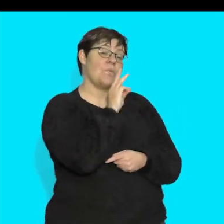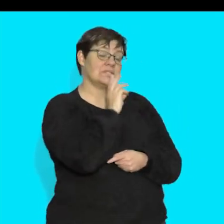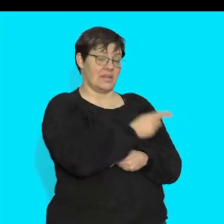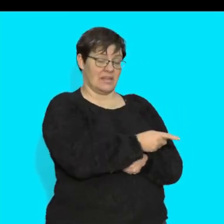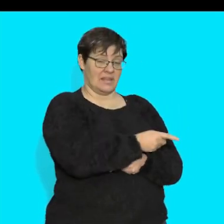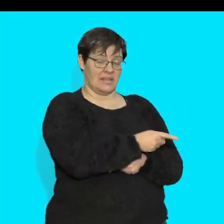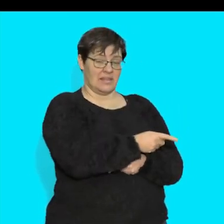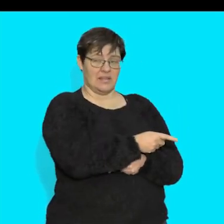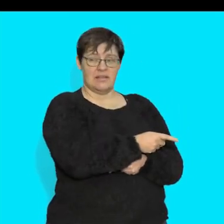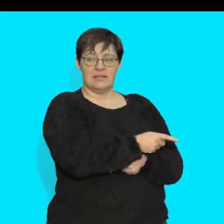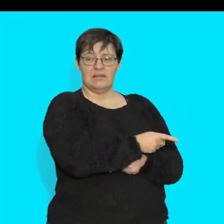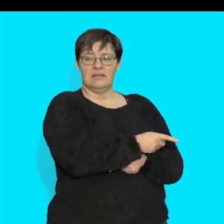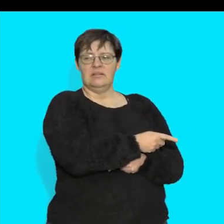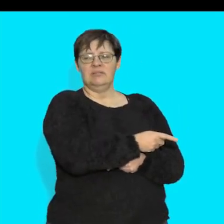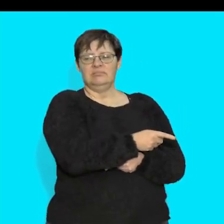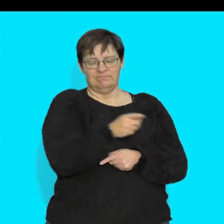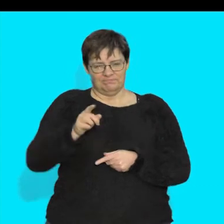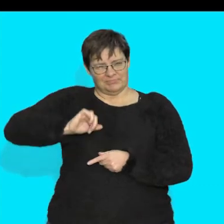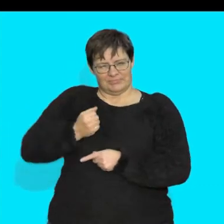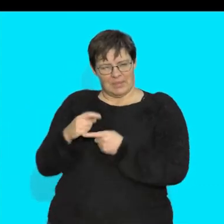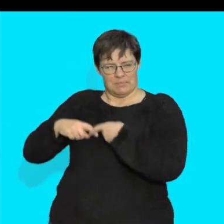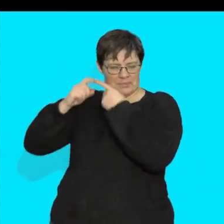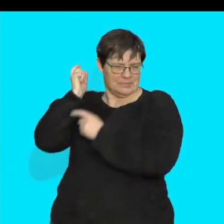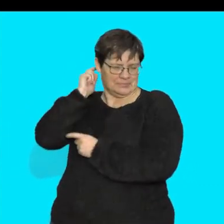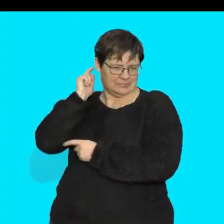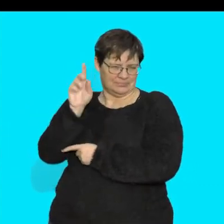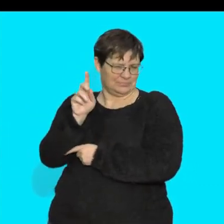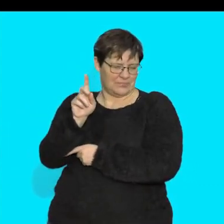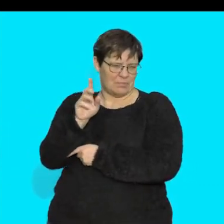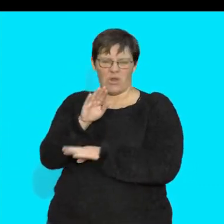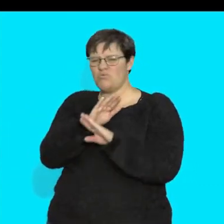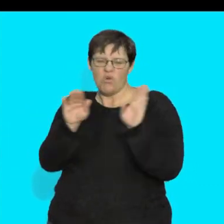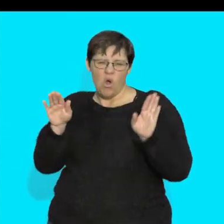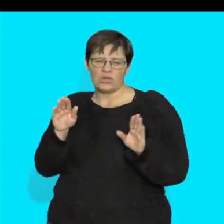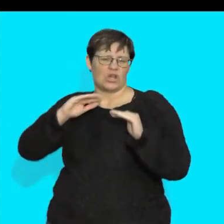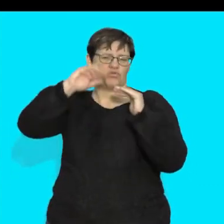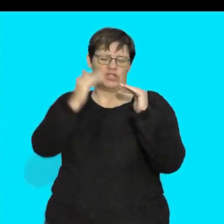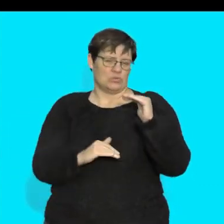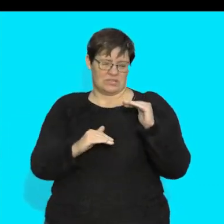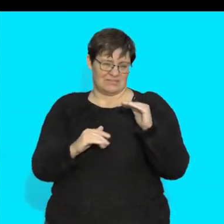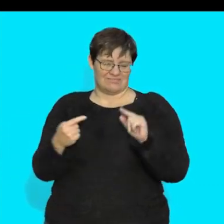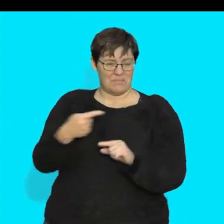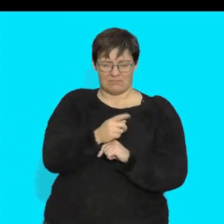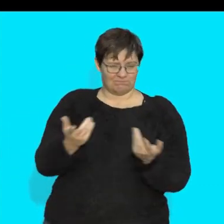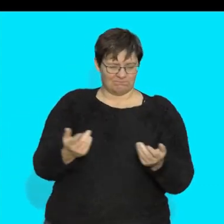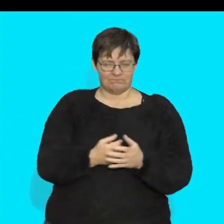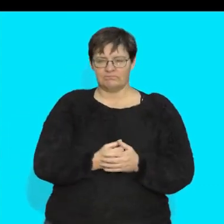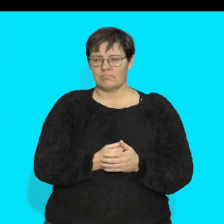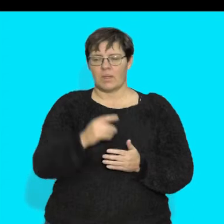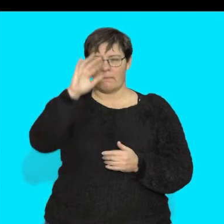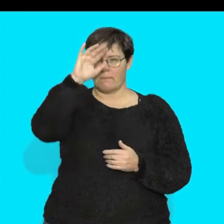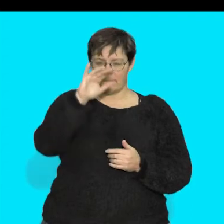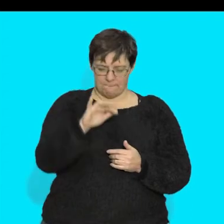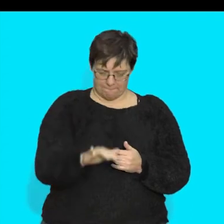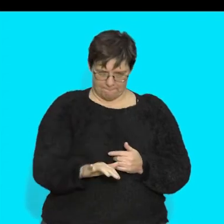water, so we're going to keep that one in mind, but know that it's not the reducing agent. We'll have to